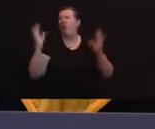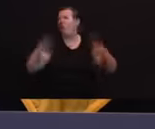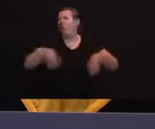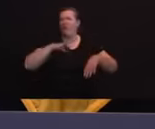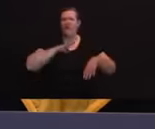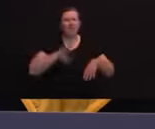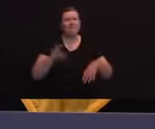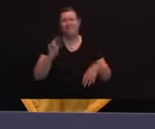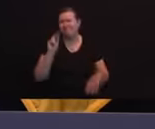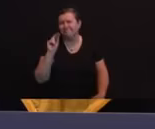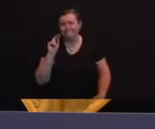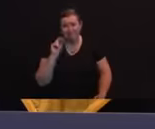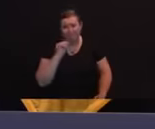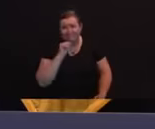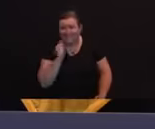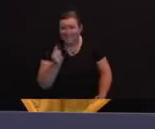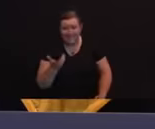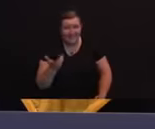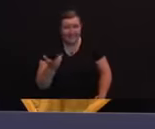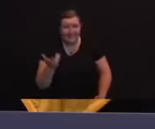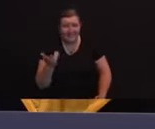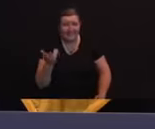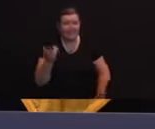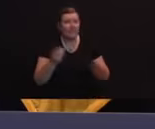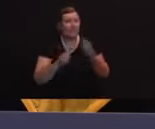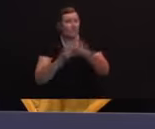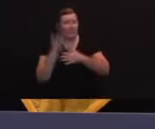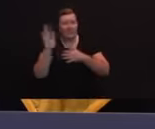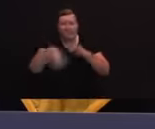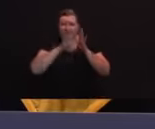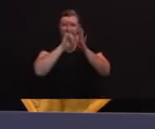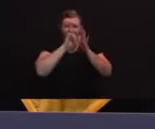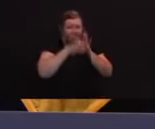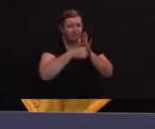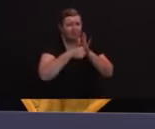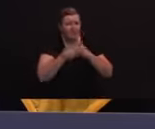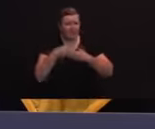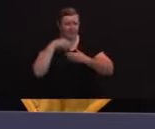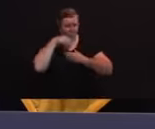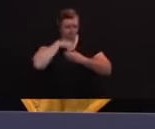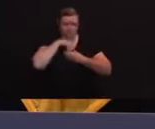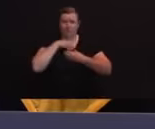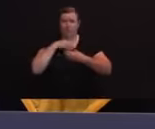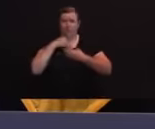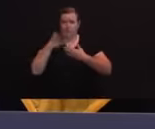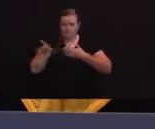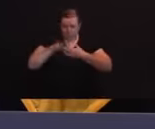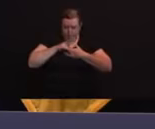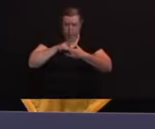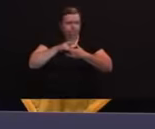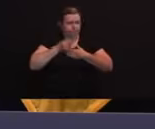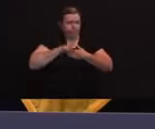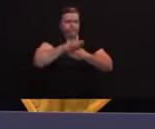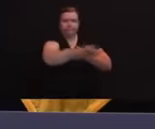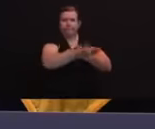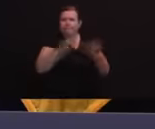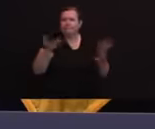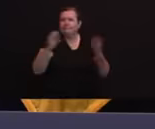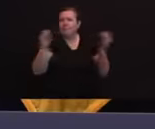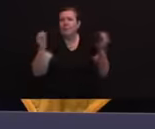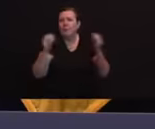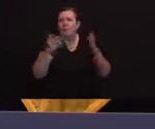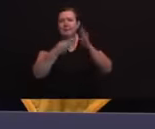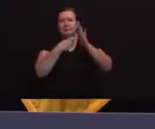spent a ton of time on in the spring, that they could be asymptomatic in good health, but be COVID positive and pass that to someone who